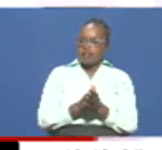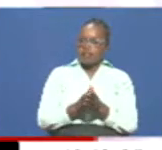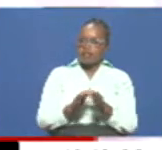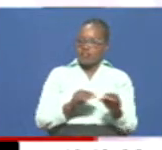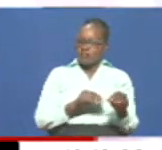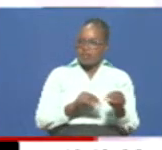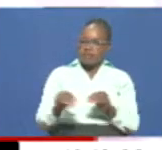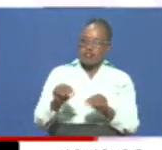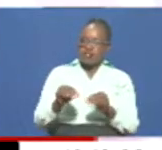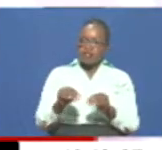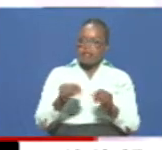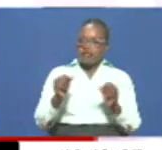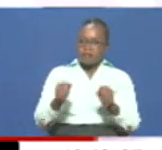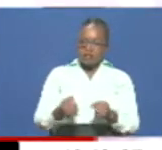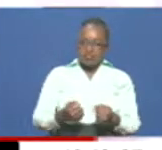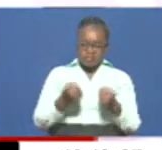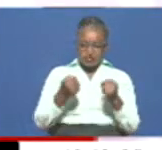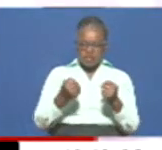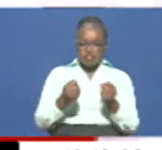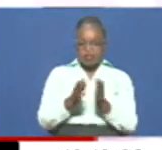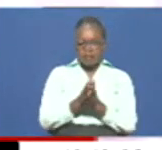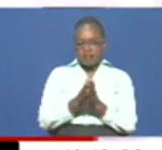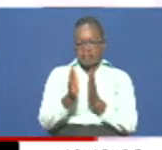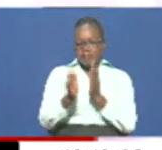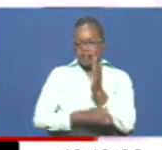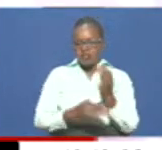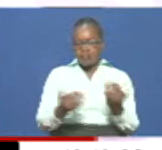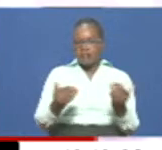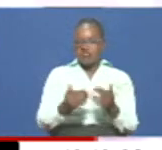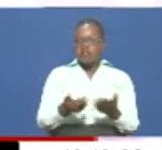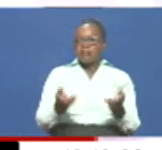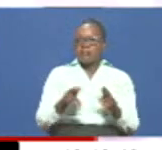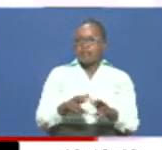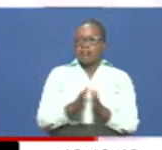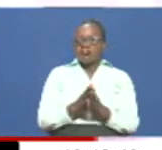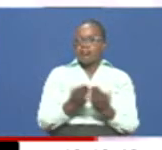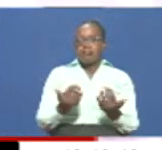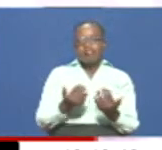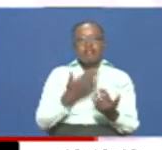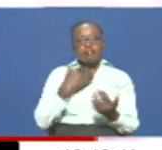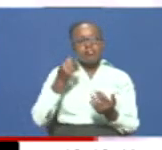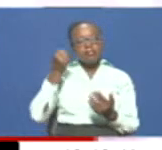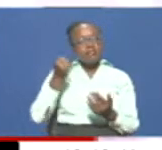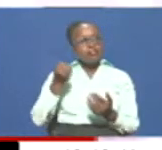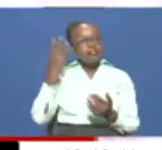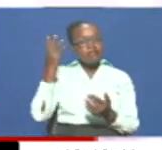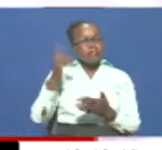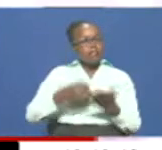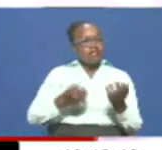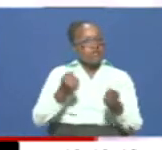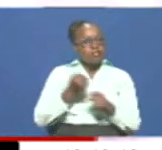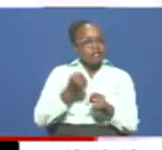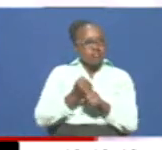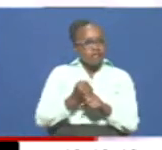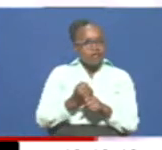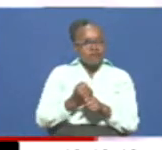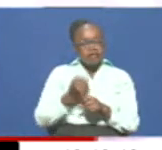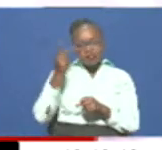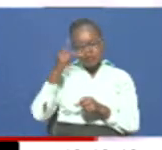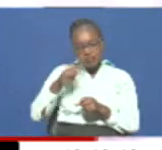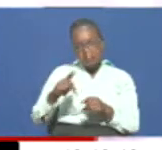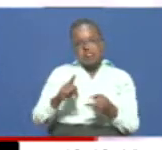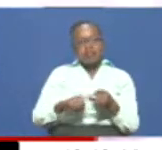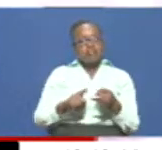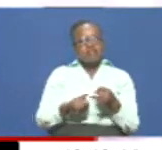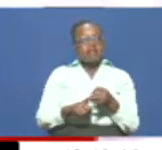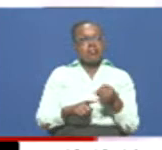by the pandemic. And going forward, we seek to understand What can be done in terms of policies? What can be